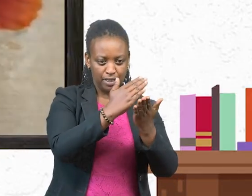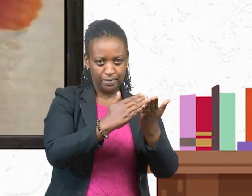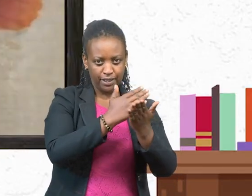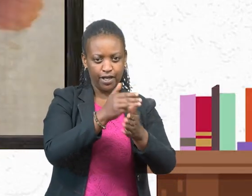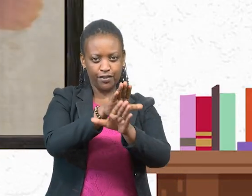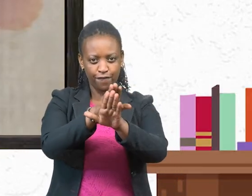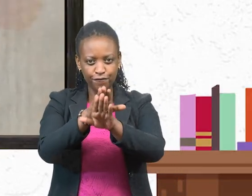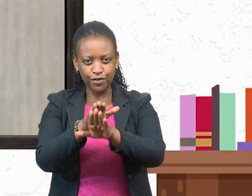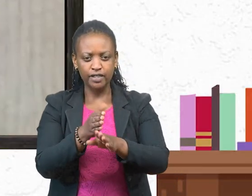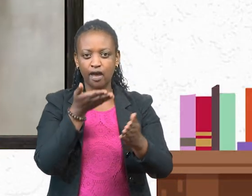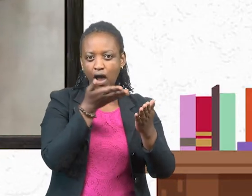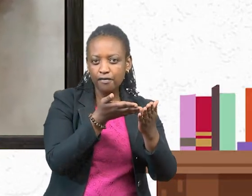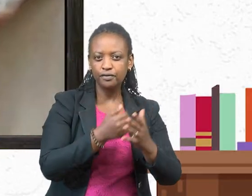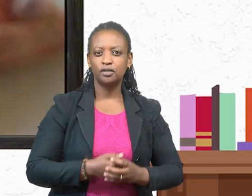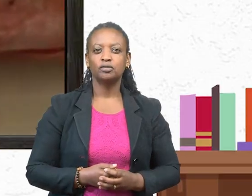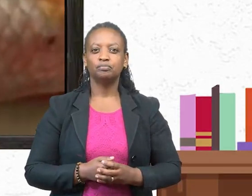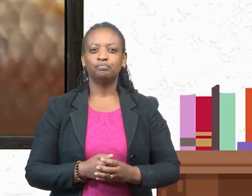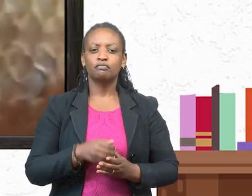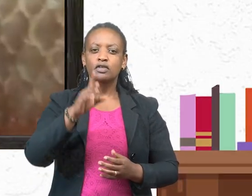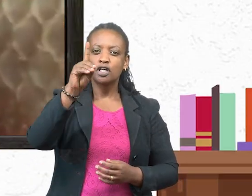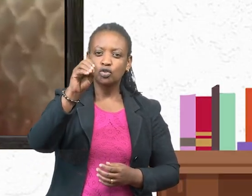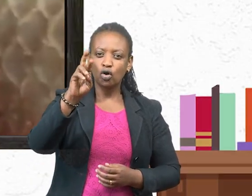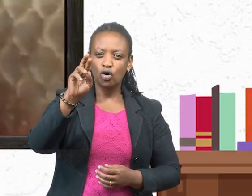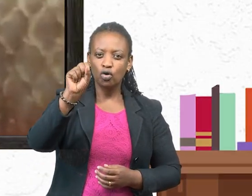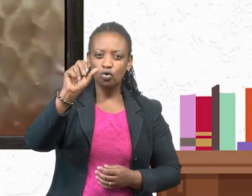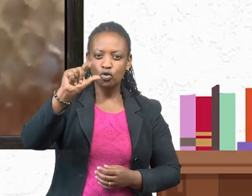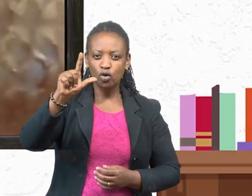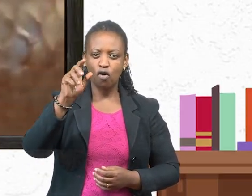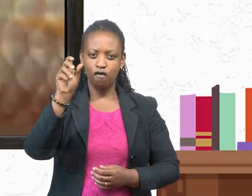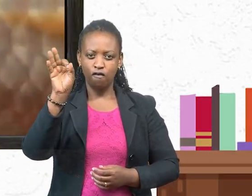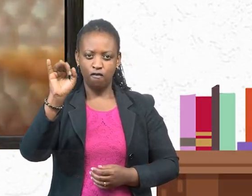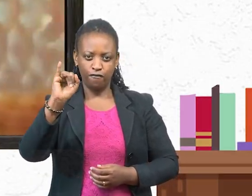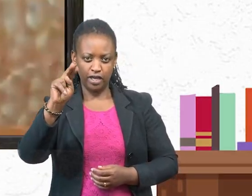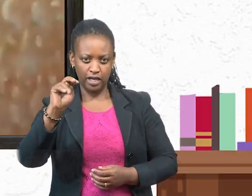a fish. Parts of a fish are caudal fin,